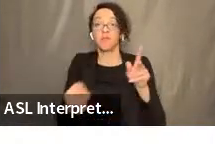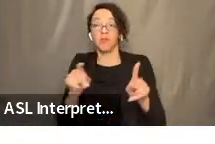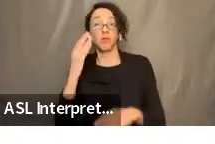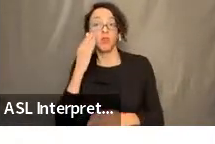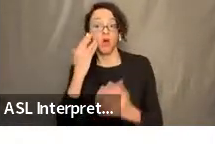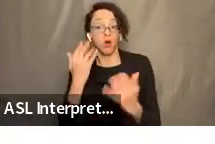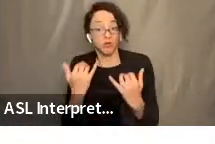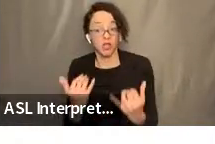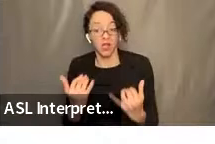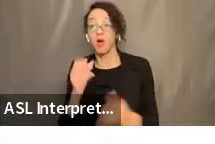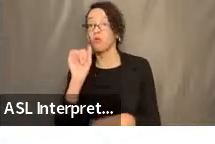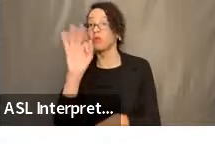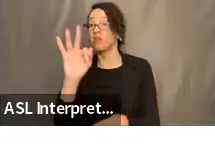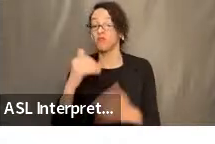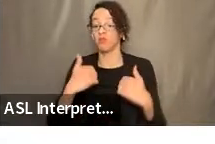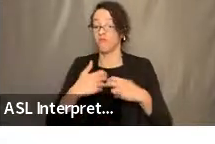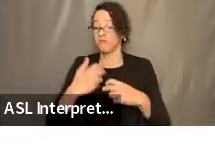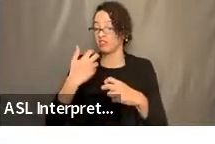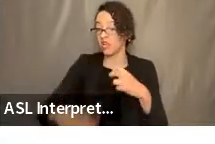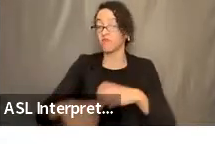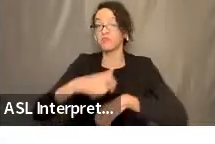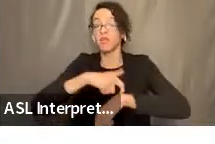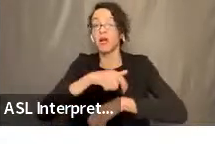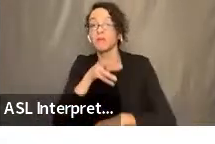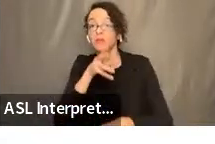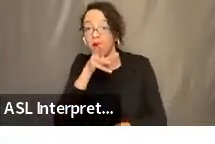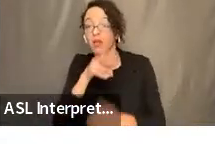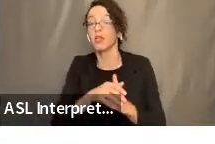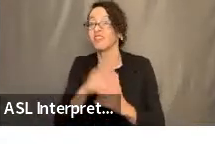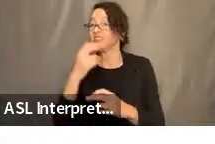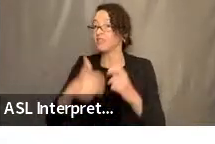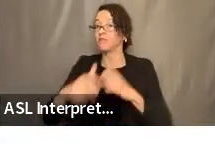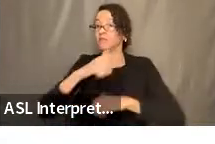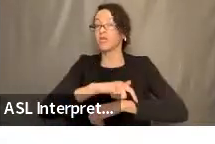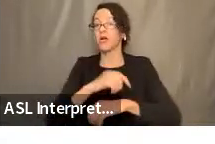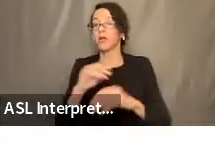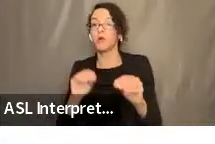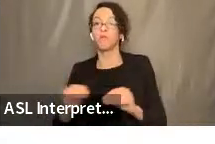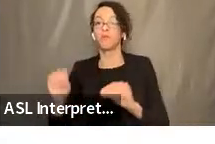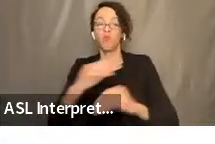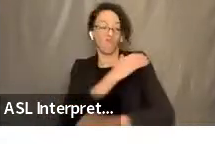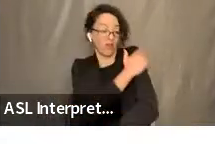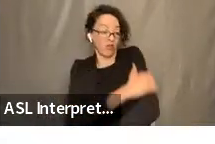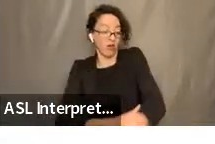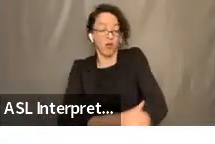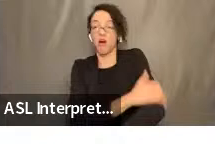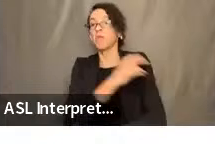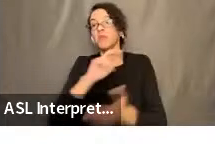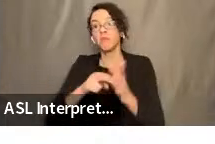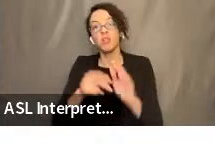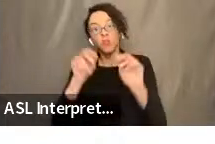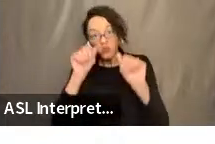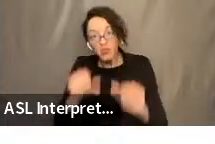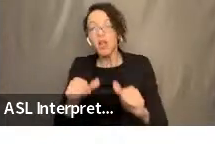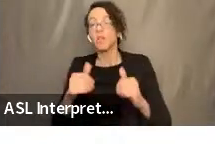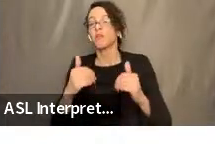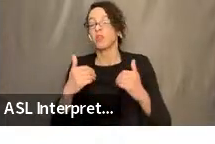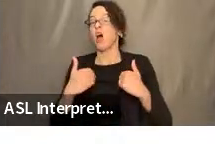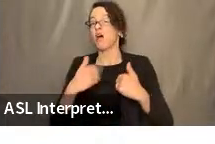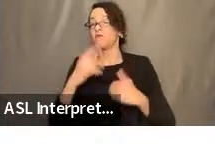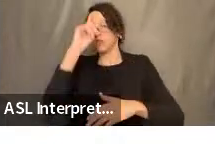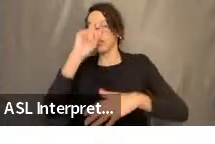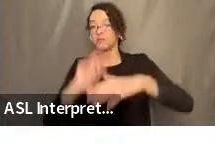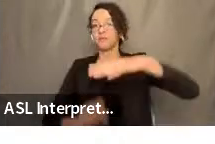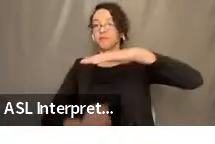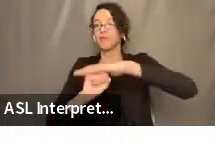difficulty moving your arm, you could be having a stroke. 40 years ago, the general community didn't know that. They didn't know if you were having chest